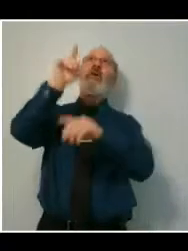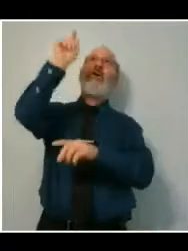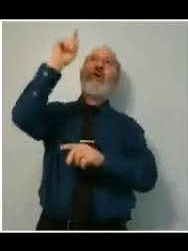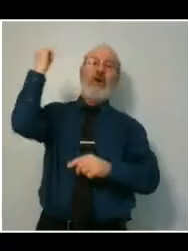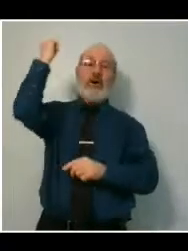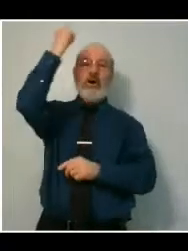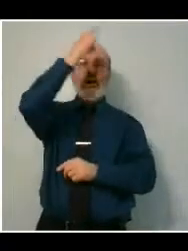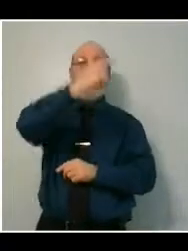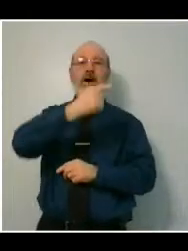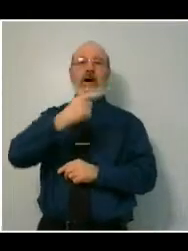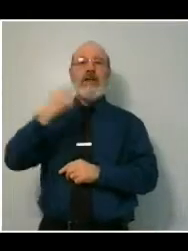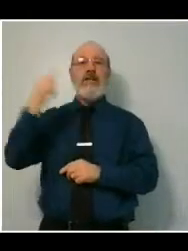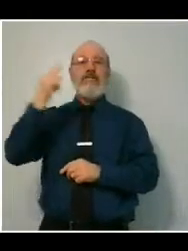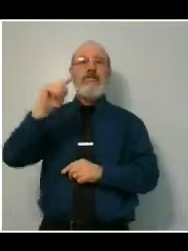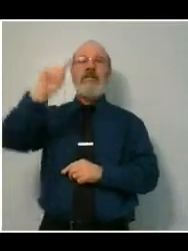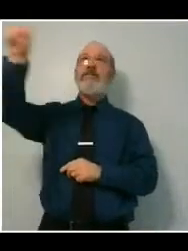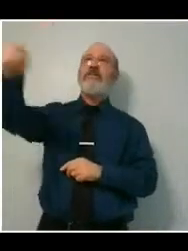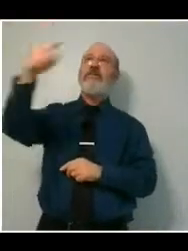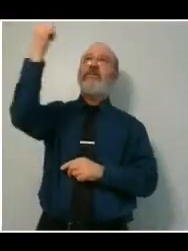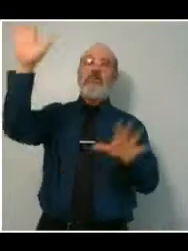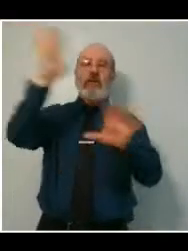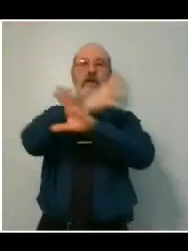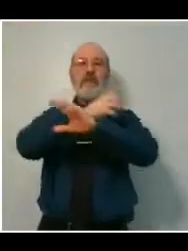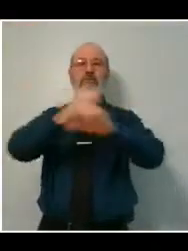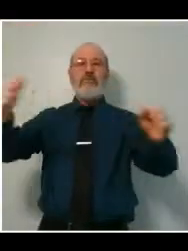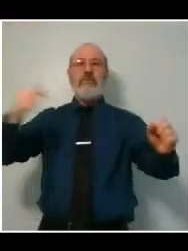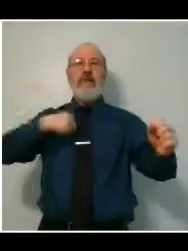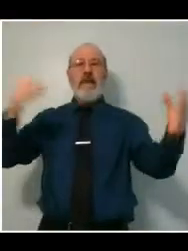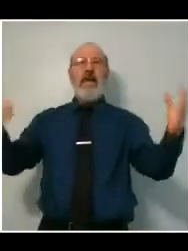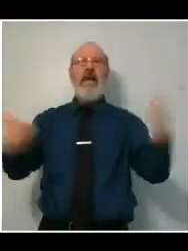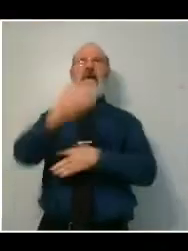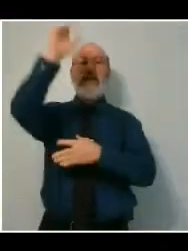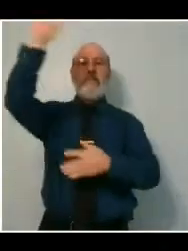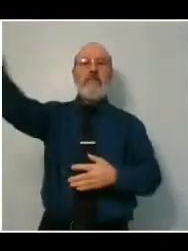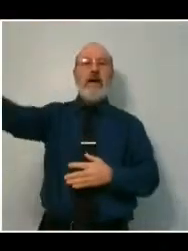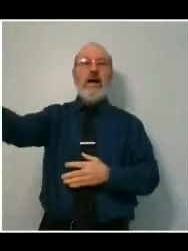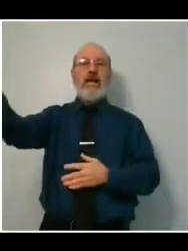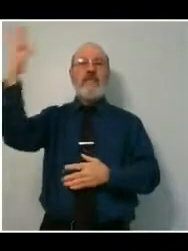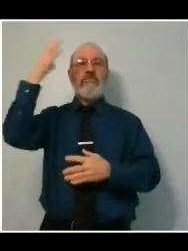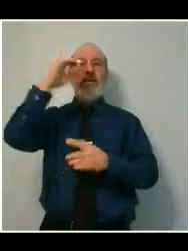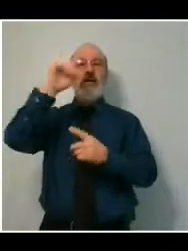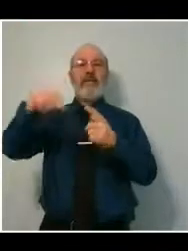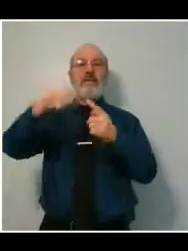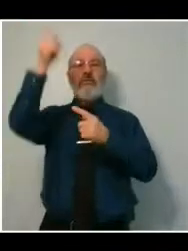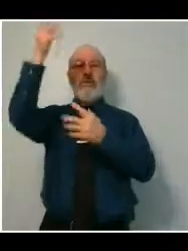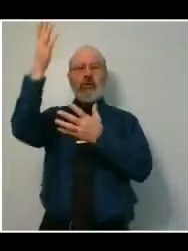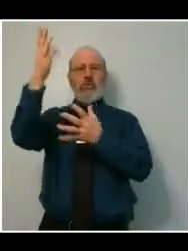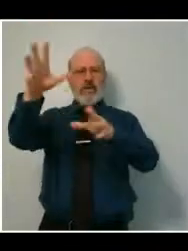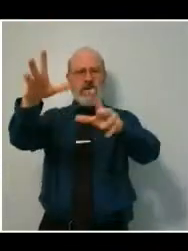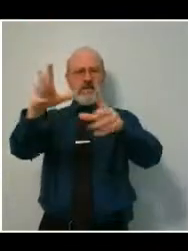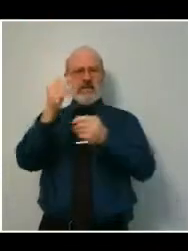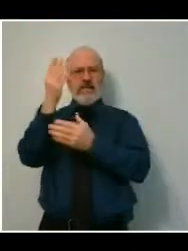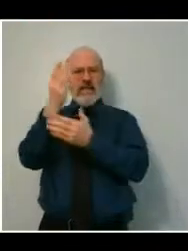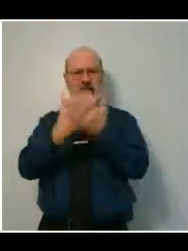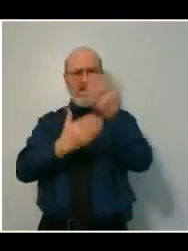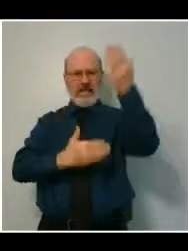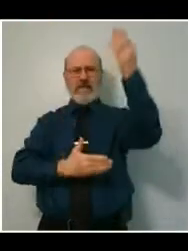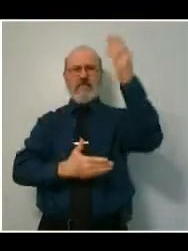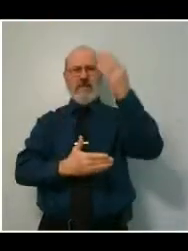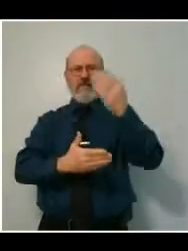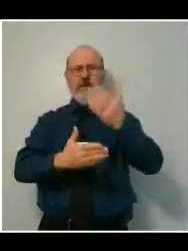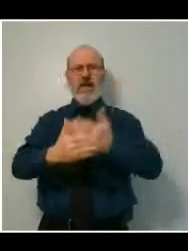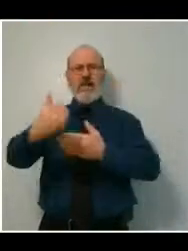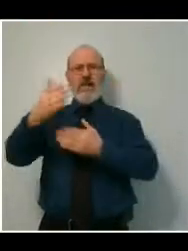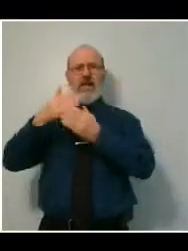look upon his face, the one who saved me by his grace. When he takes me by